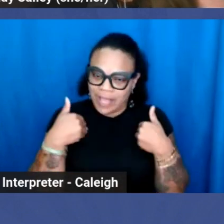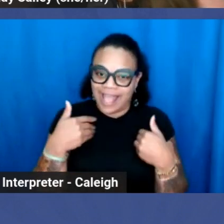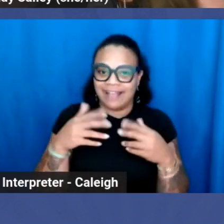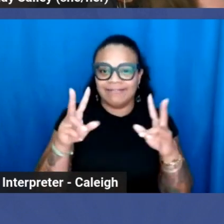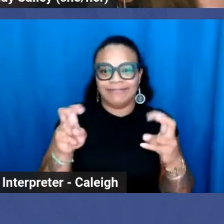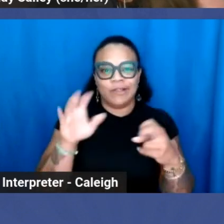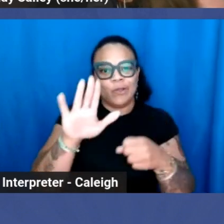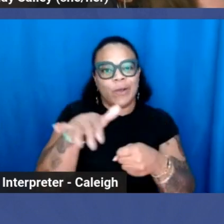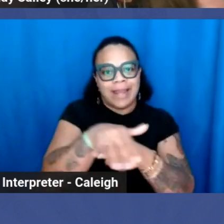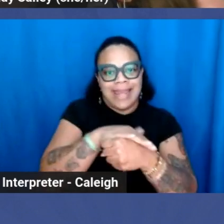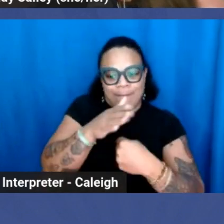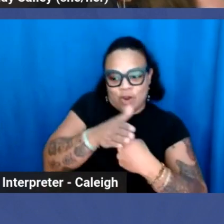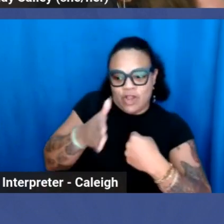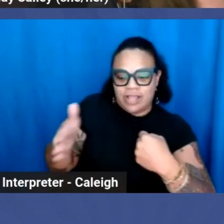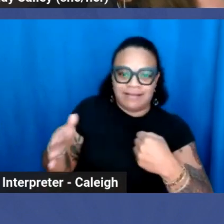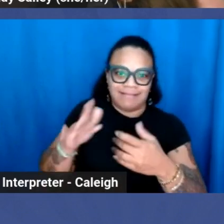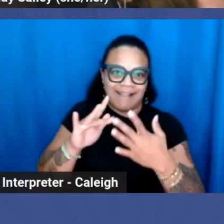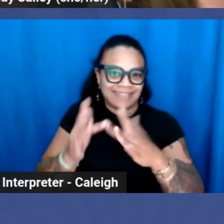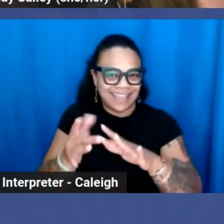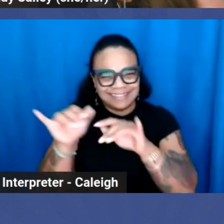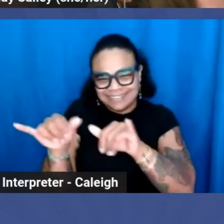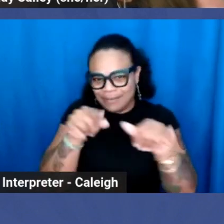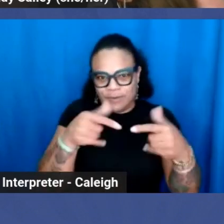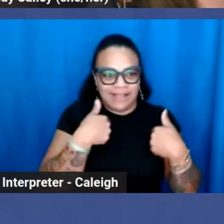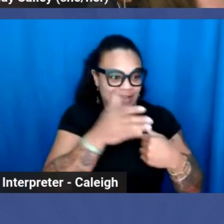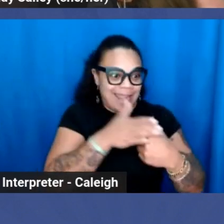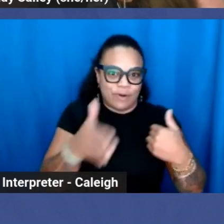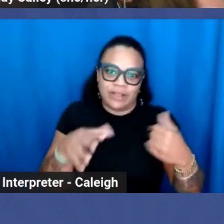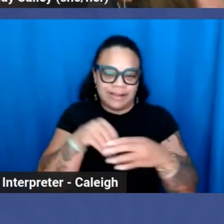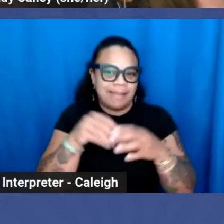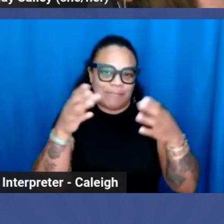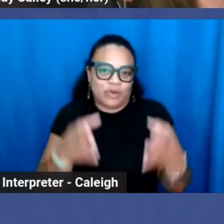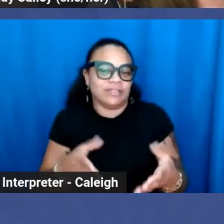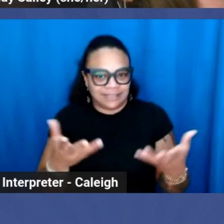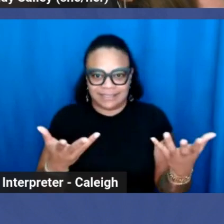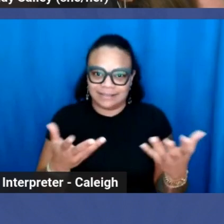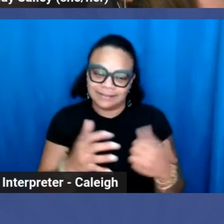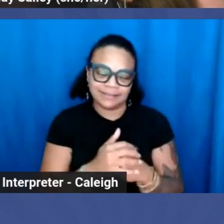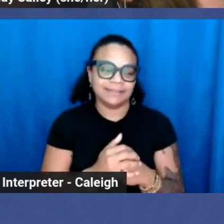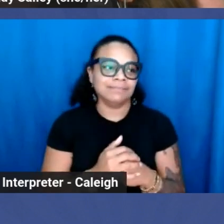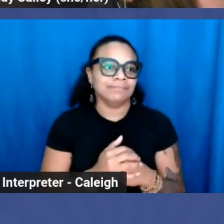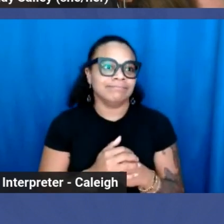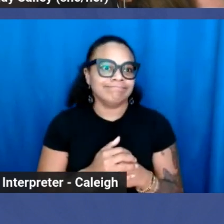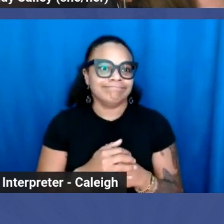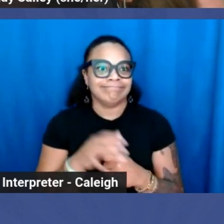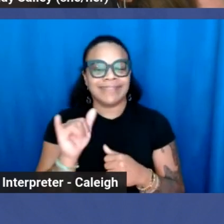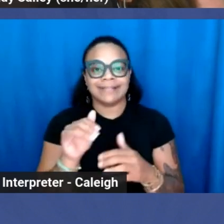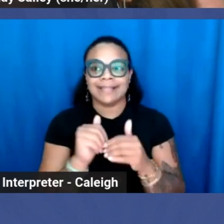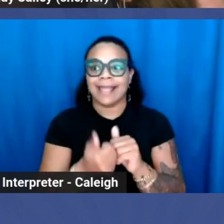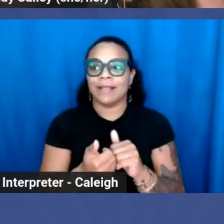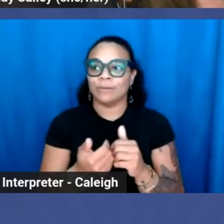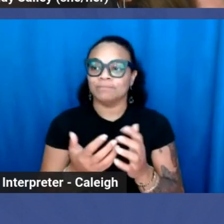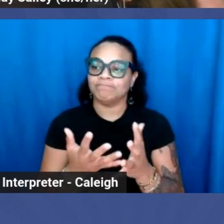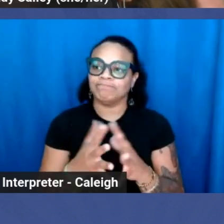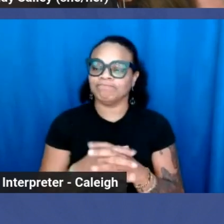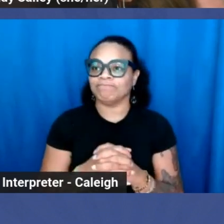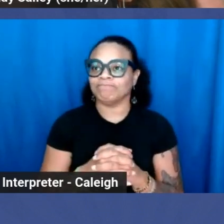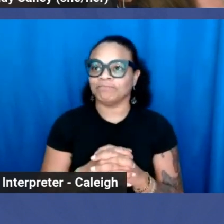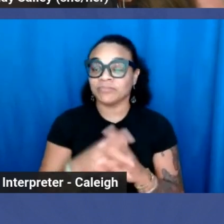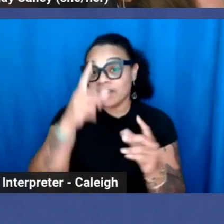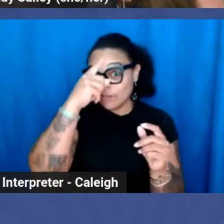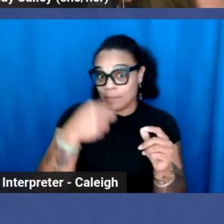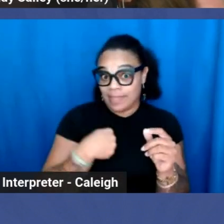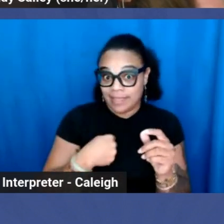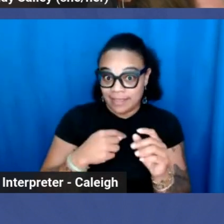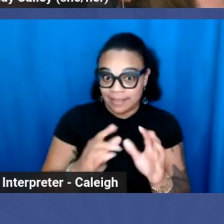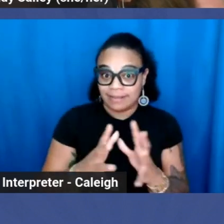you have a neighborhood in person. And that's kind of like how I think, for me, for example, a